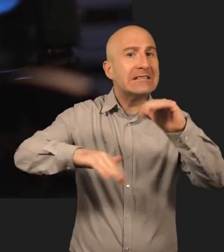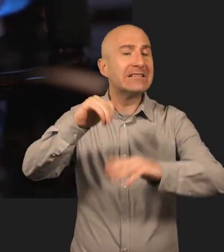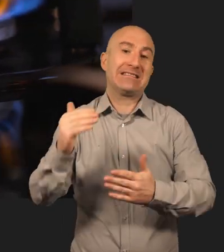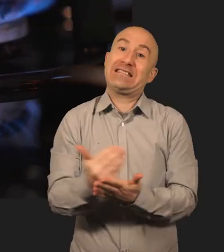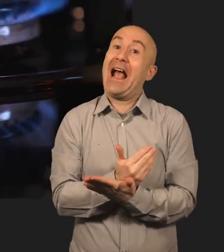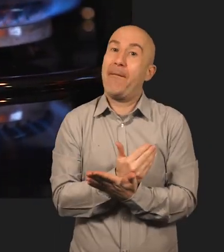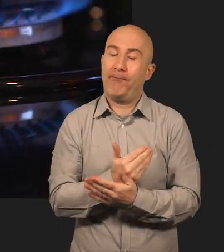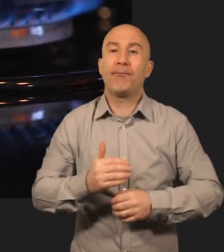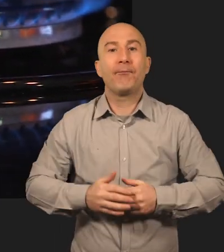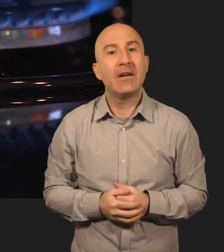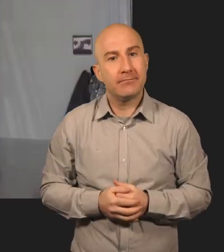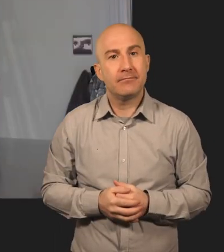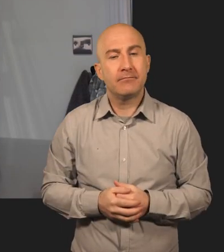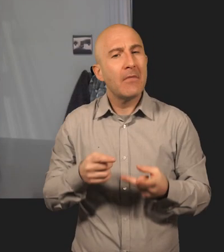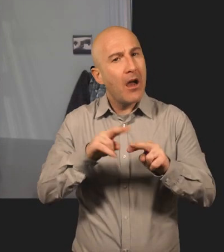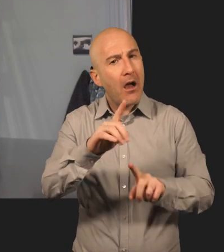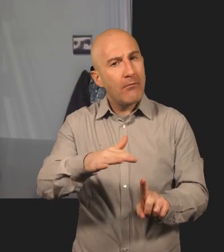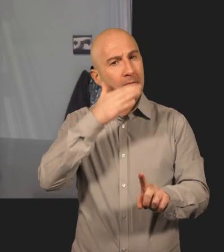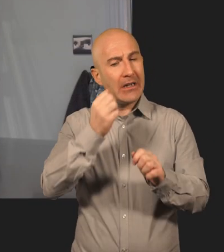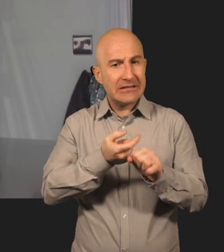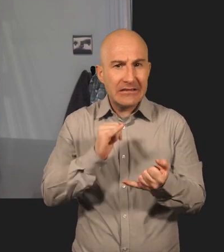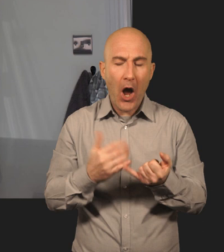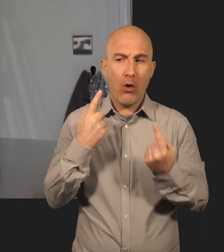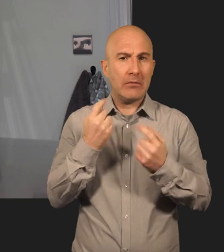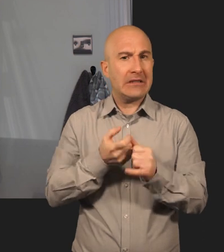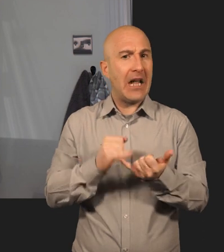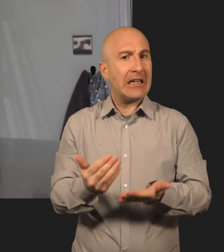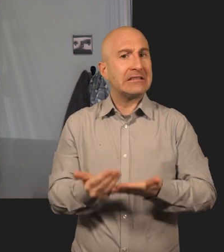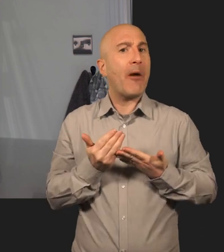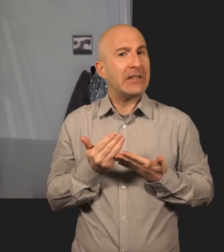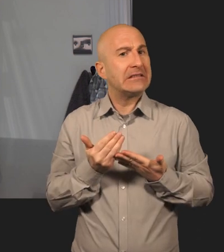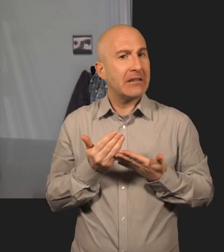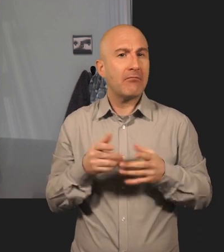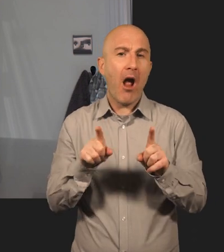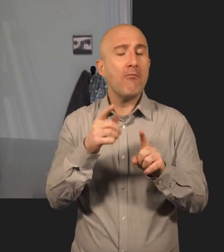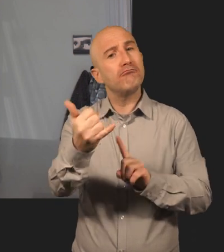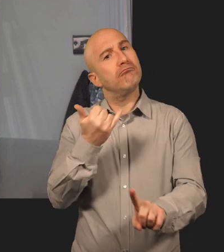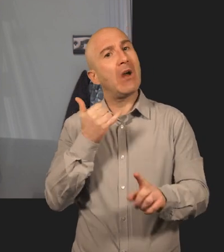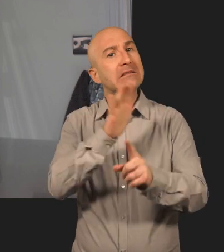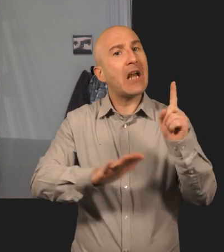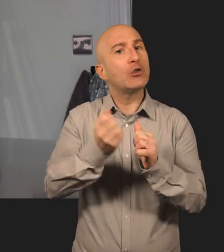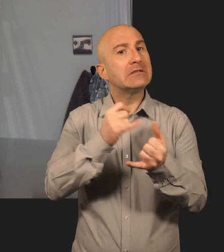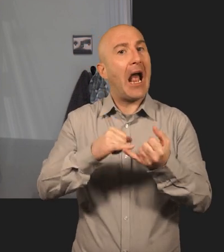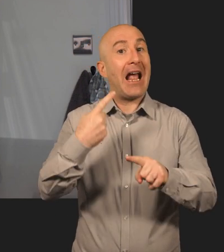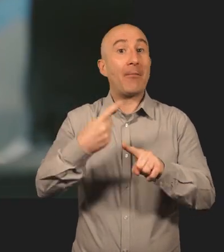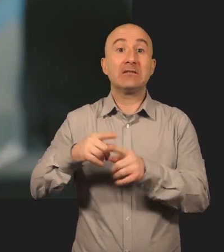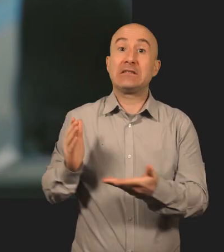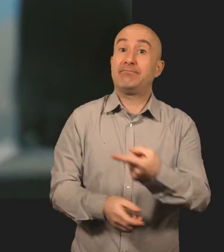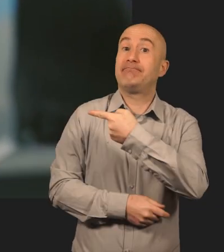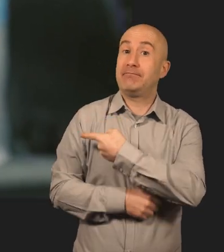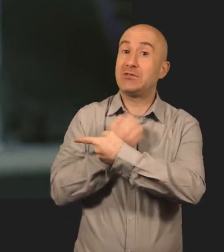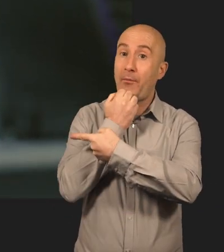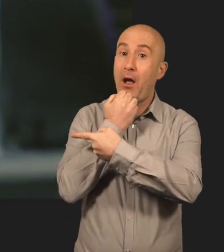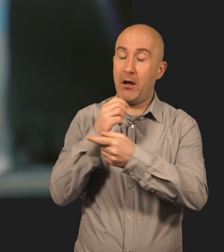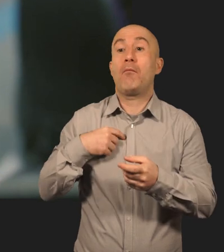keep all people and property safe. If you smell gas or are worried about gas safety, call the National Gas Emergency Service